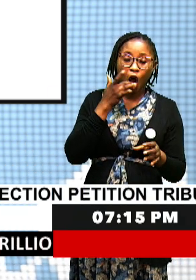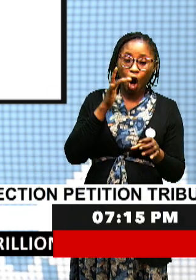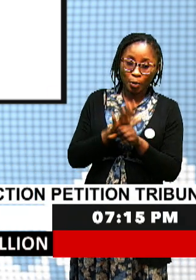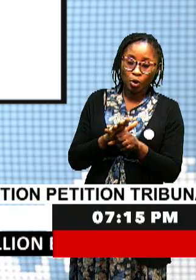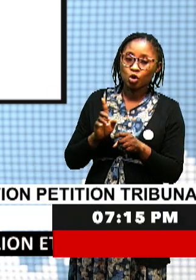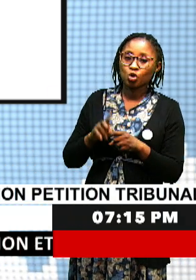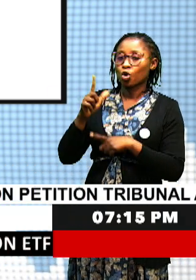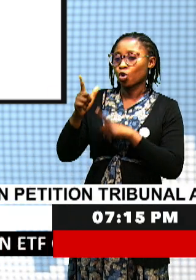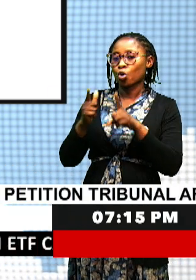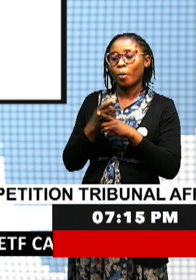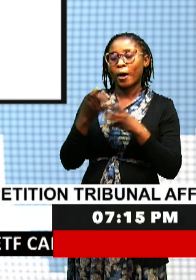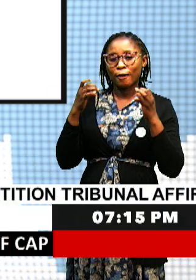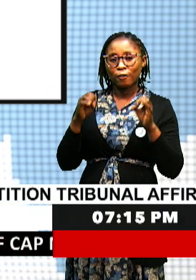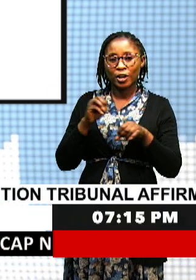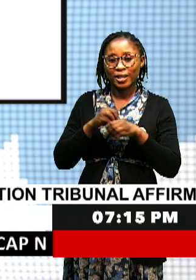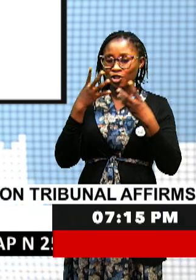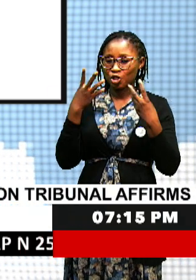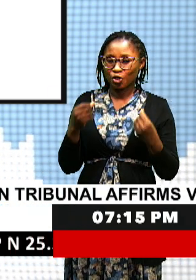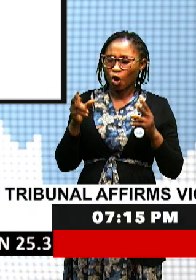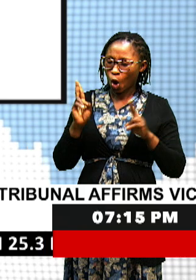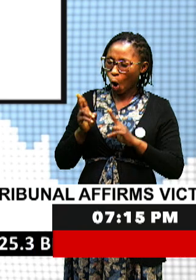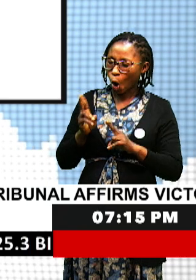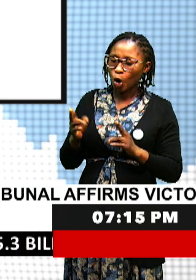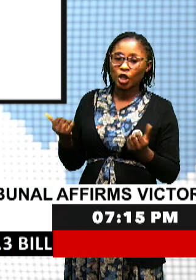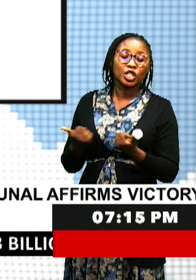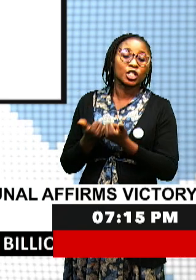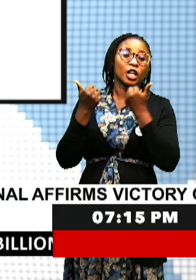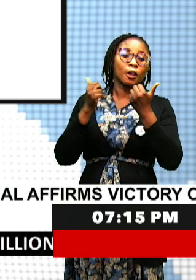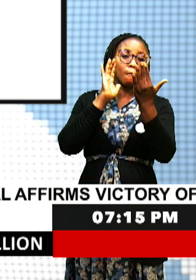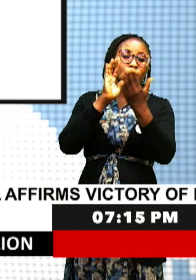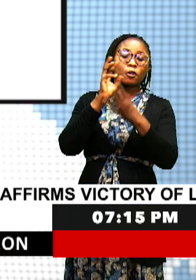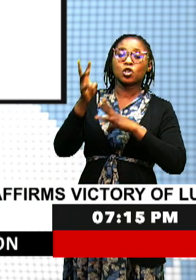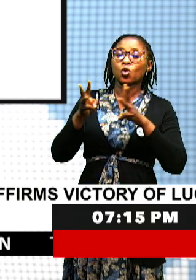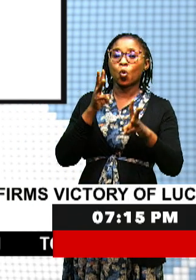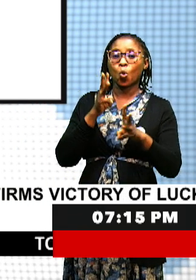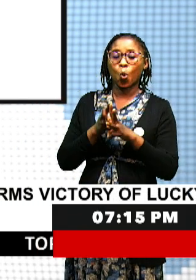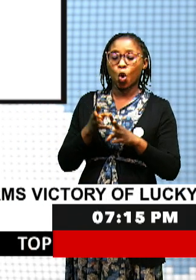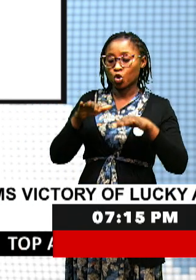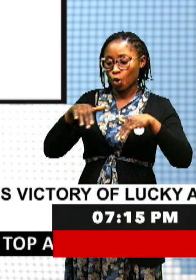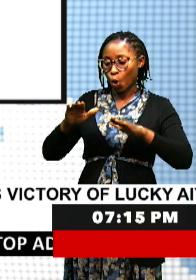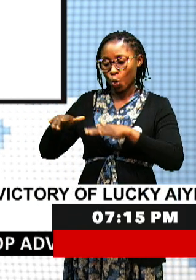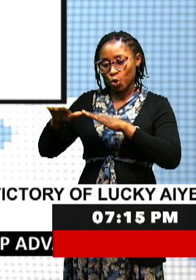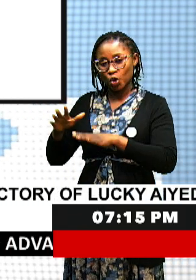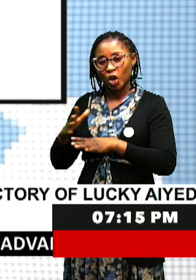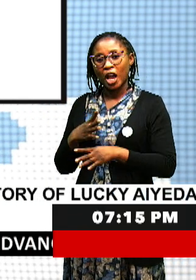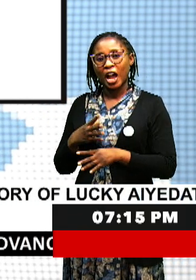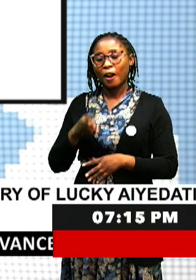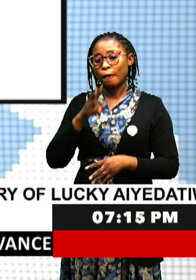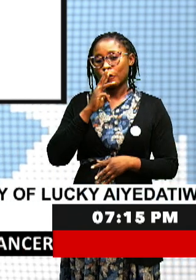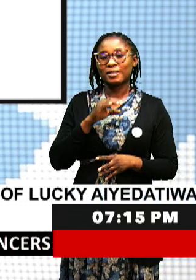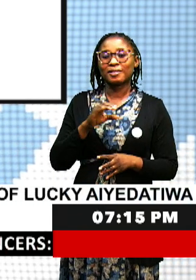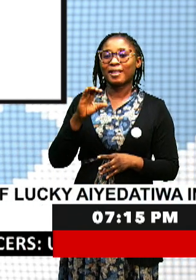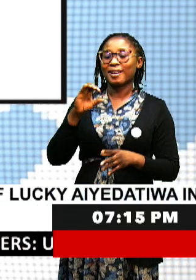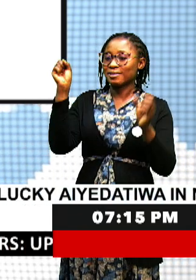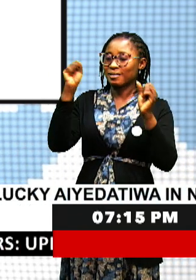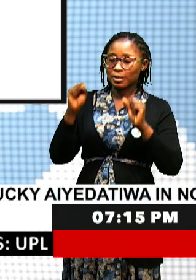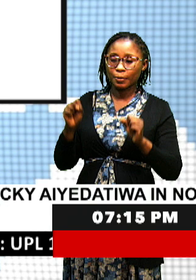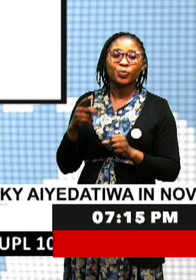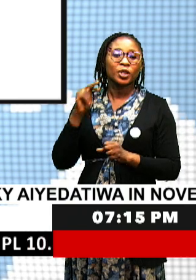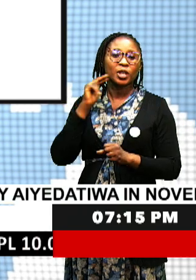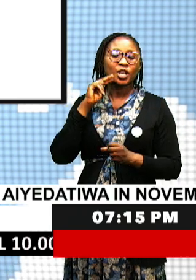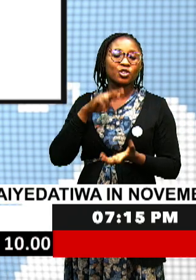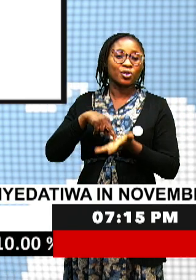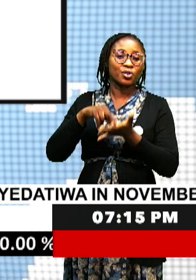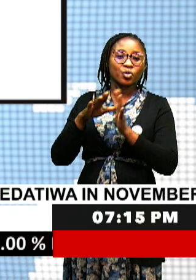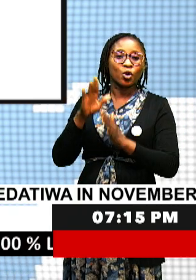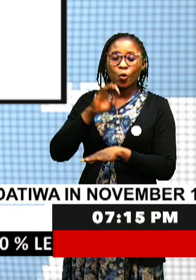efforts aimed at addressing the urgent challenges facing the world's oceans and coastal ecosystems. The Nigerian delegation